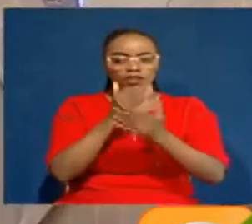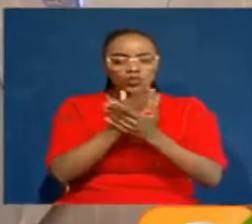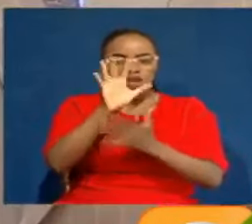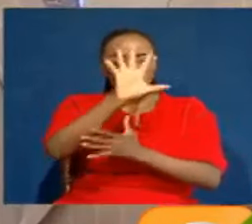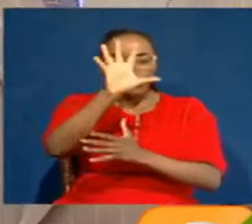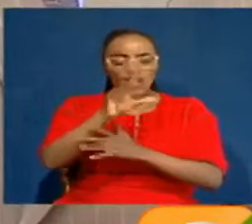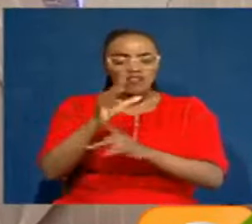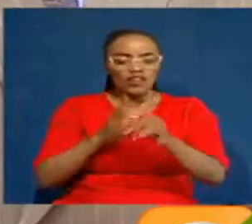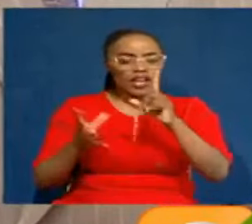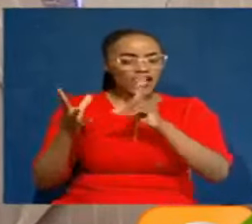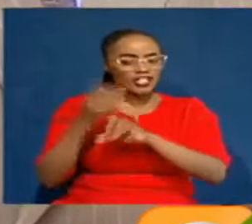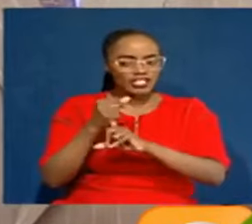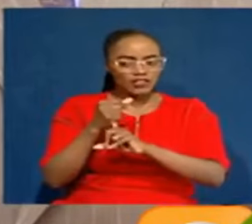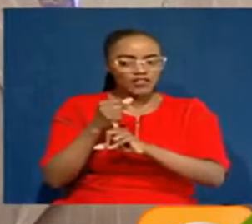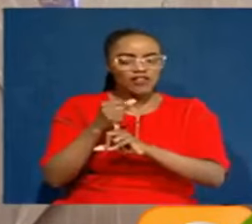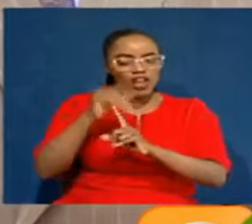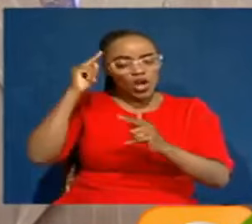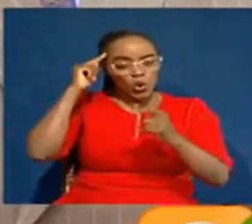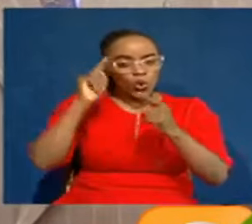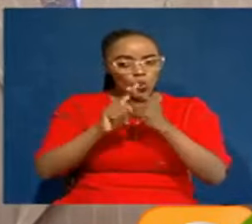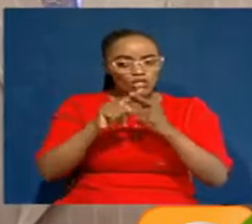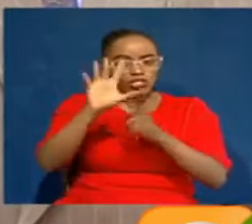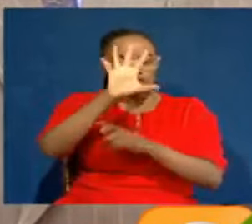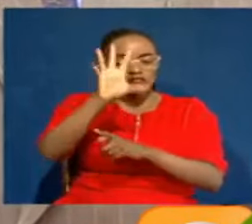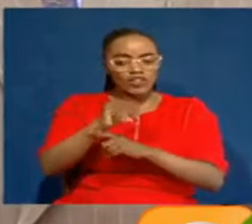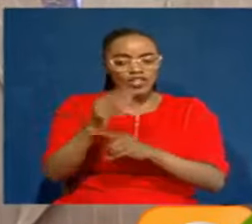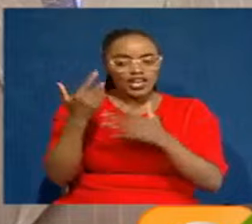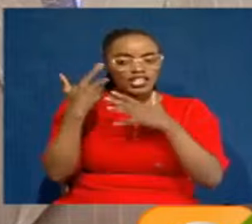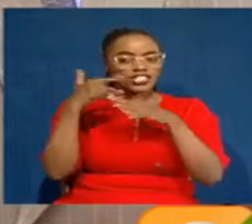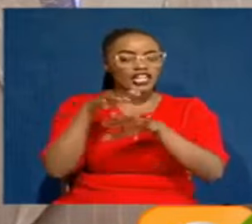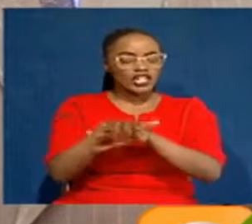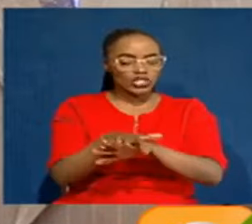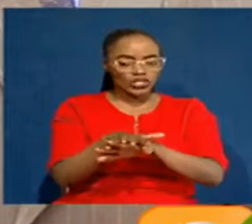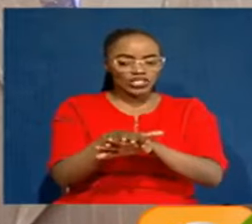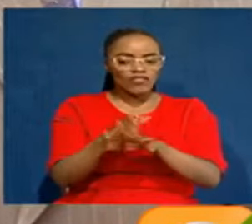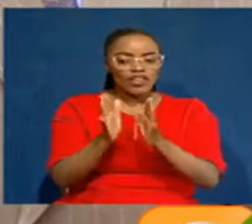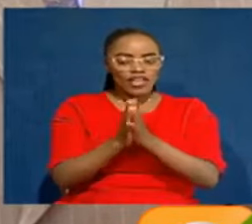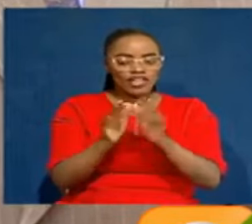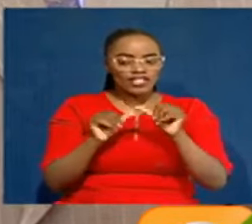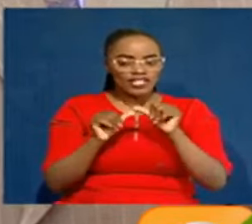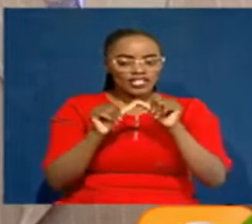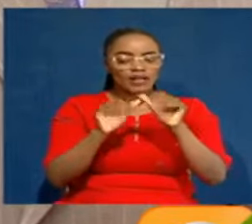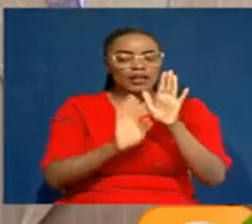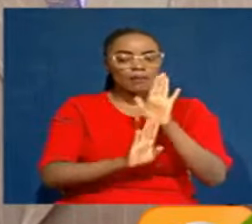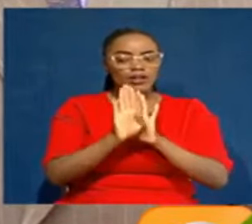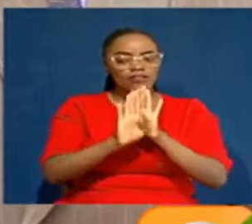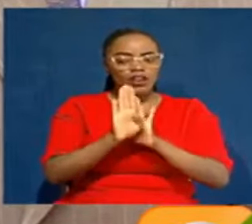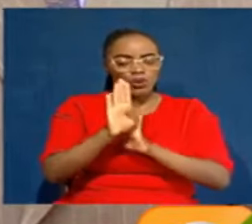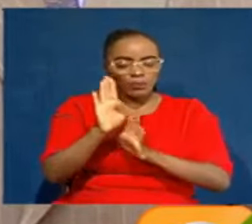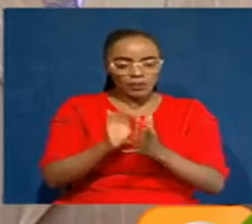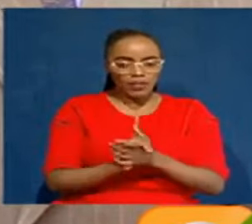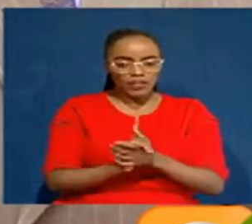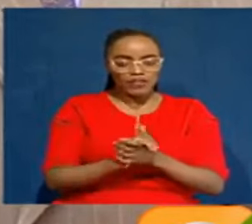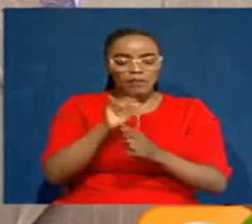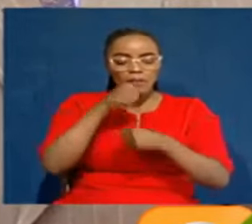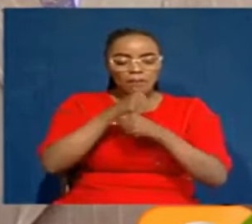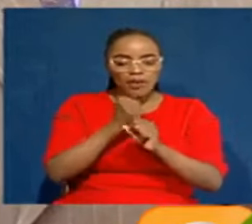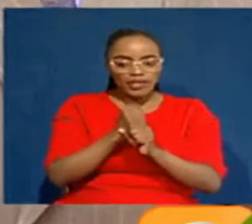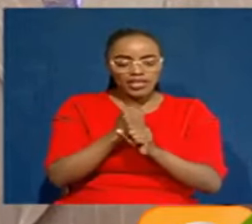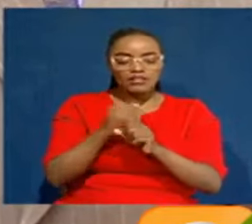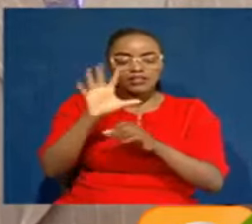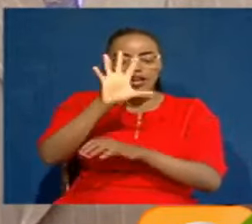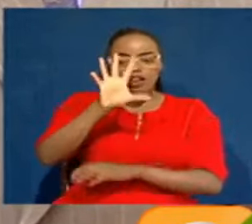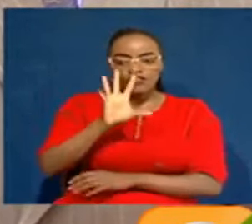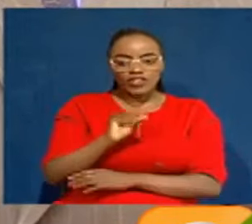Africa achieves its goals of African integration and sustainable development, thus making our